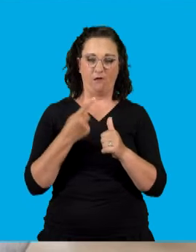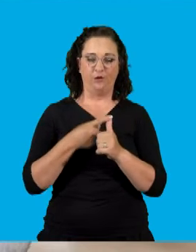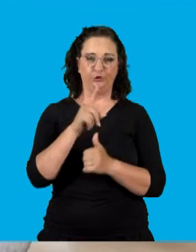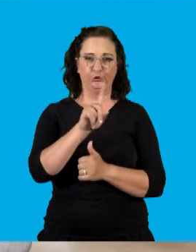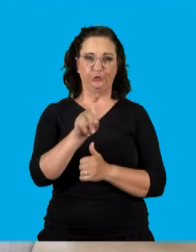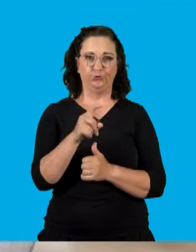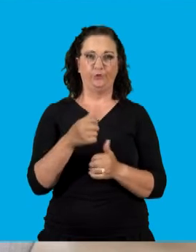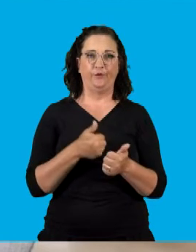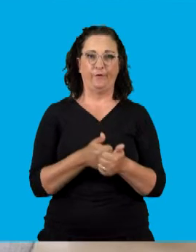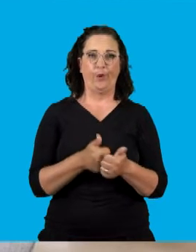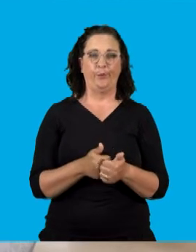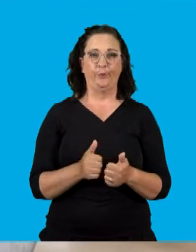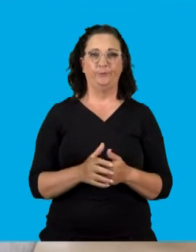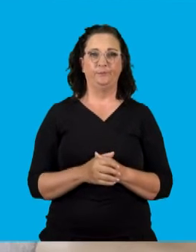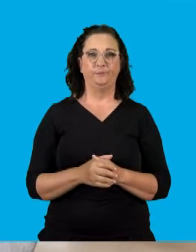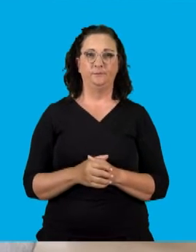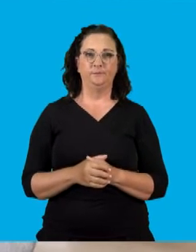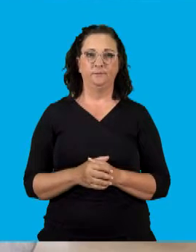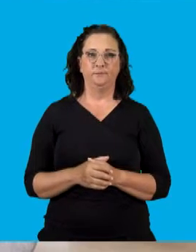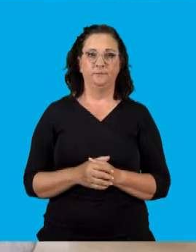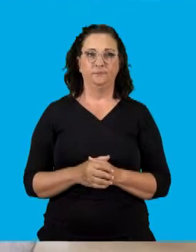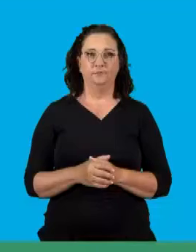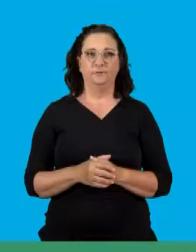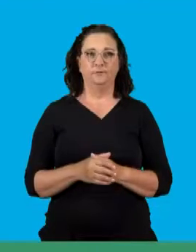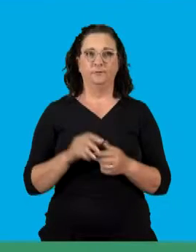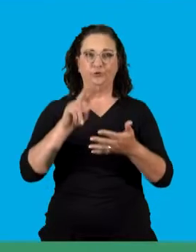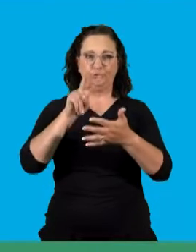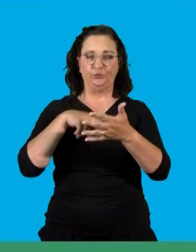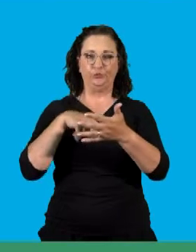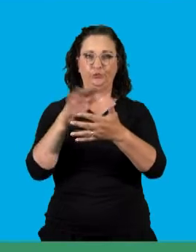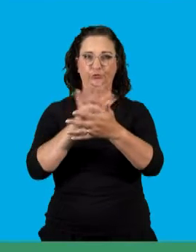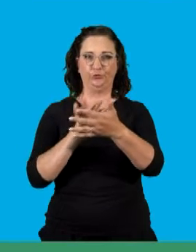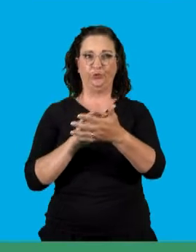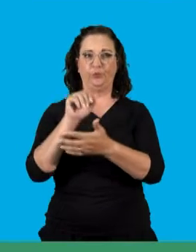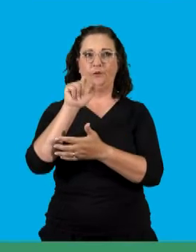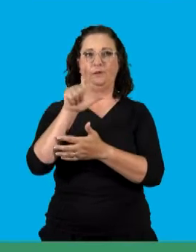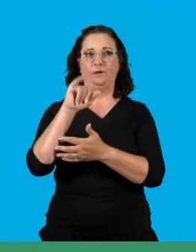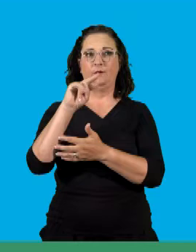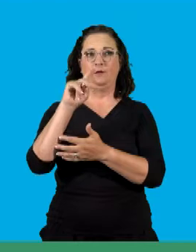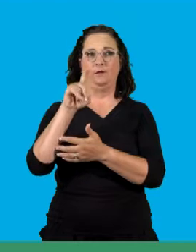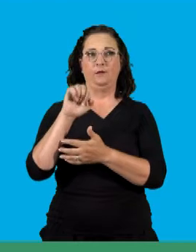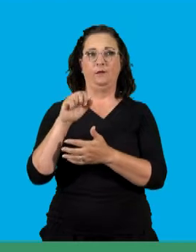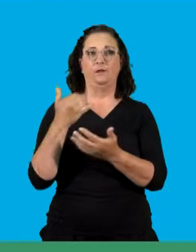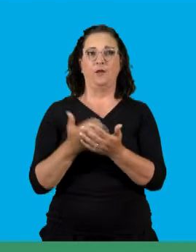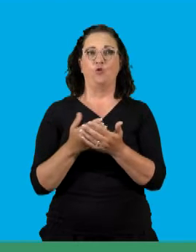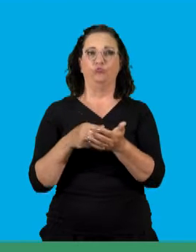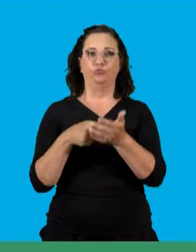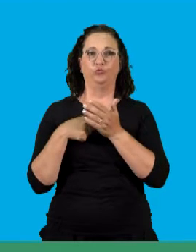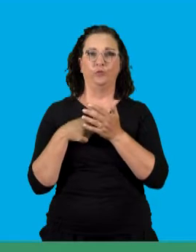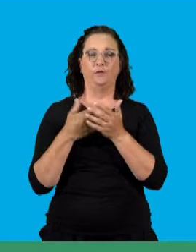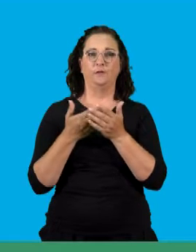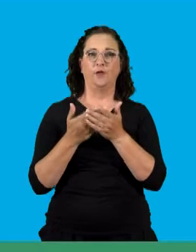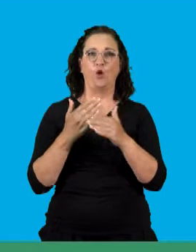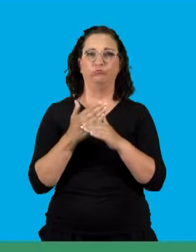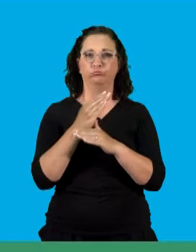follows. Lindy requested her potential employees to suggest other ideas that can make her new business to